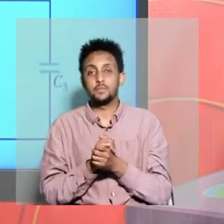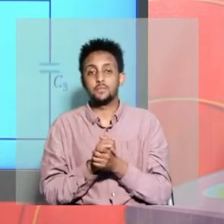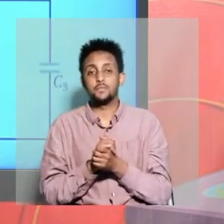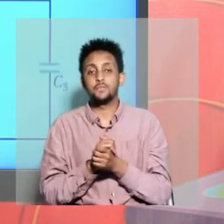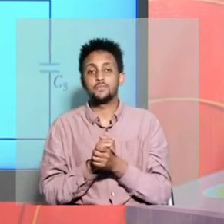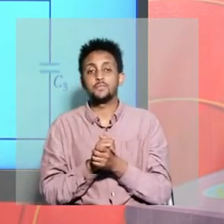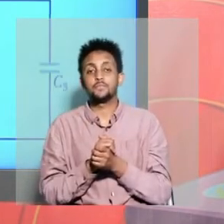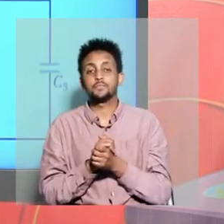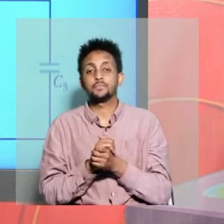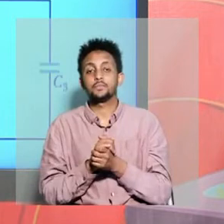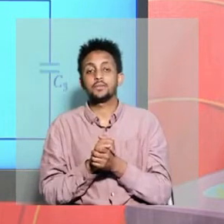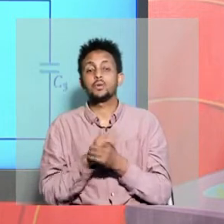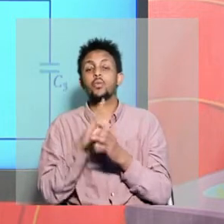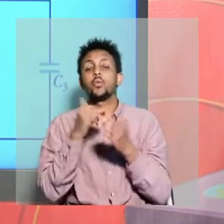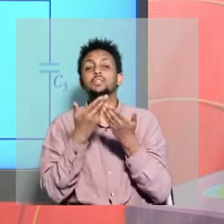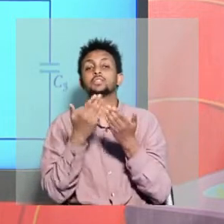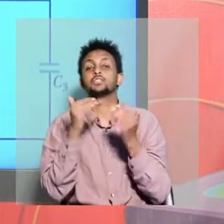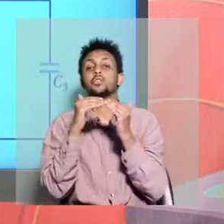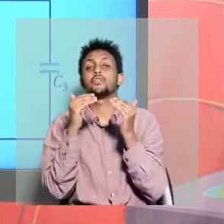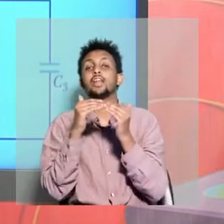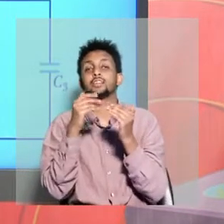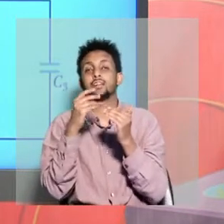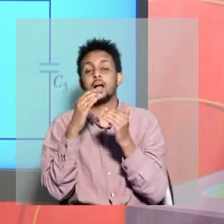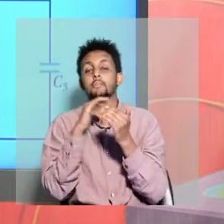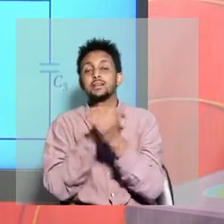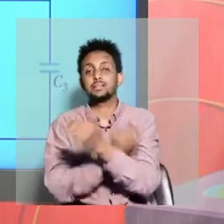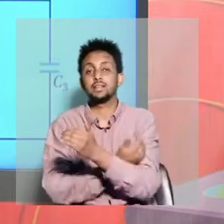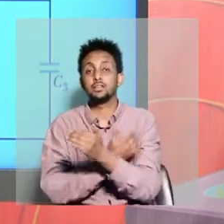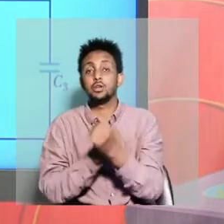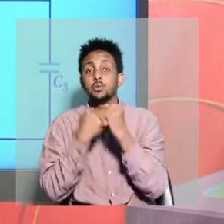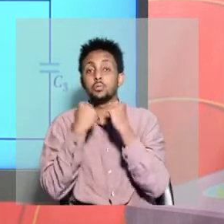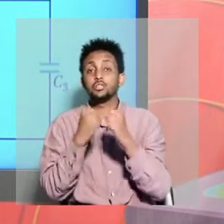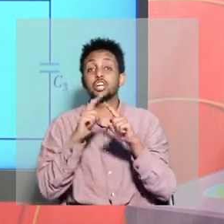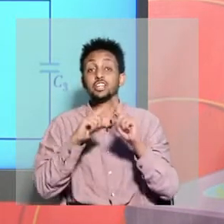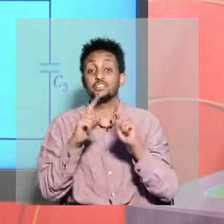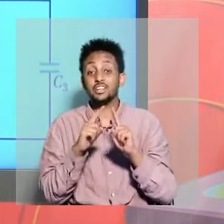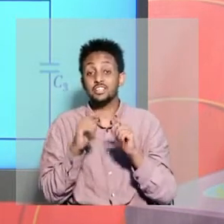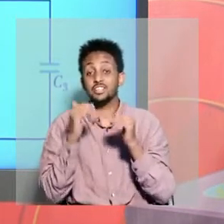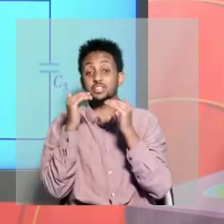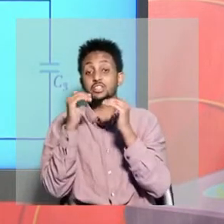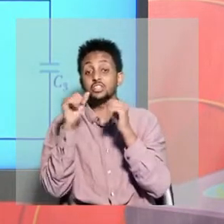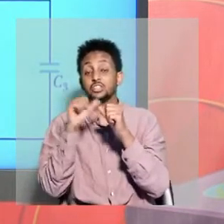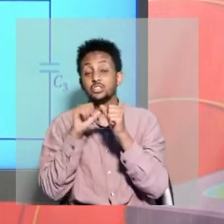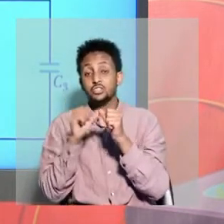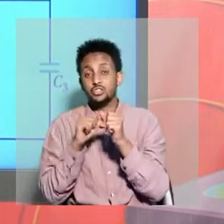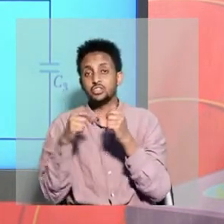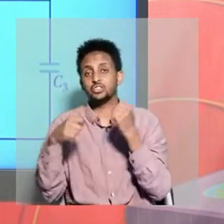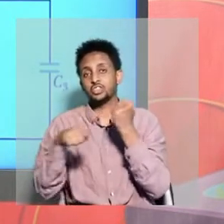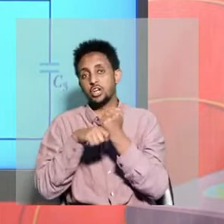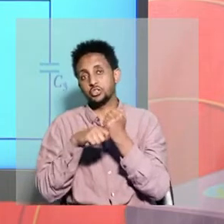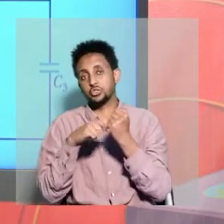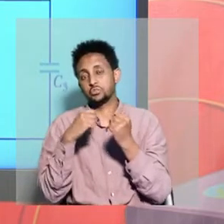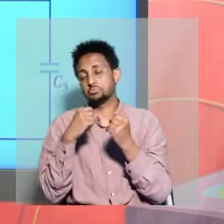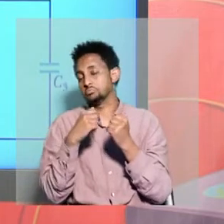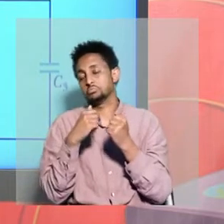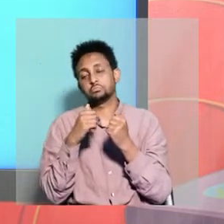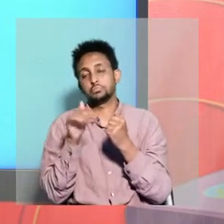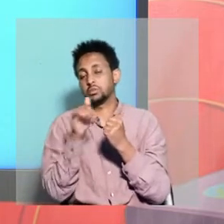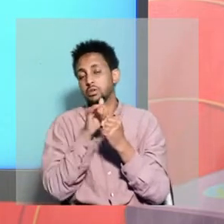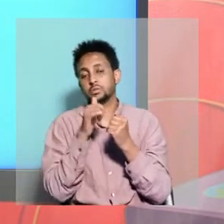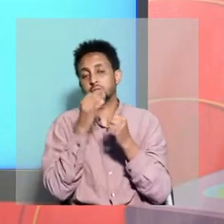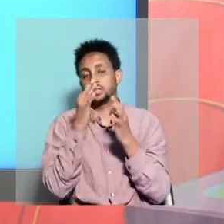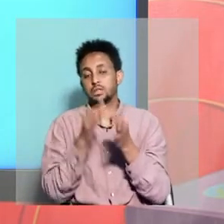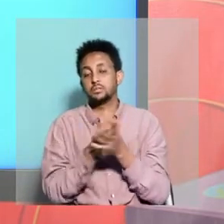total capacitance. What is equivalent capacitance? The potential difference across each capacitor, the charge stored on each capacitor can